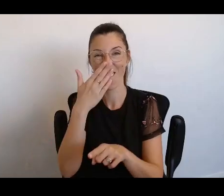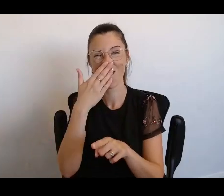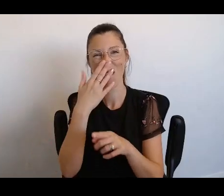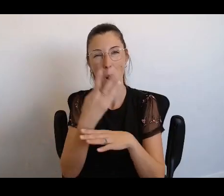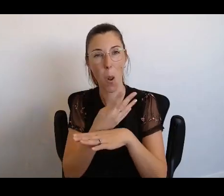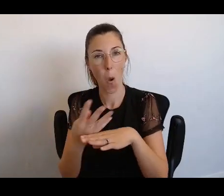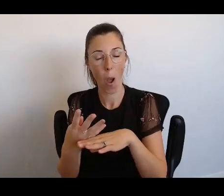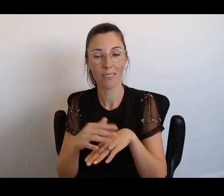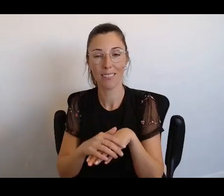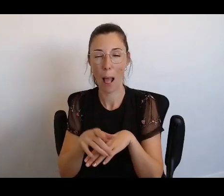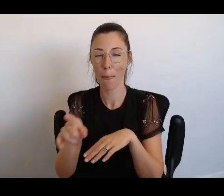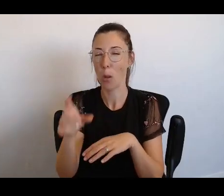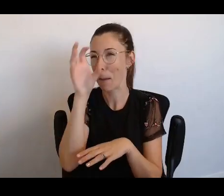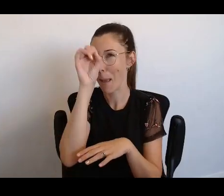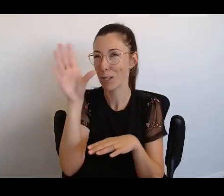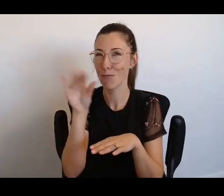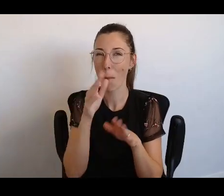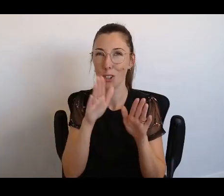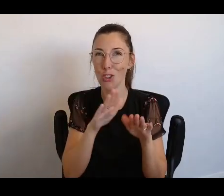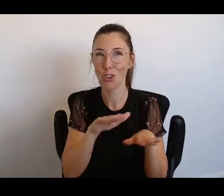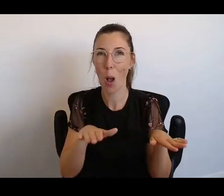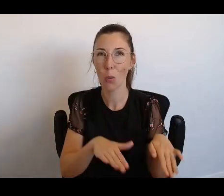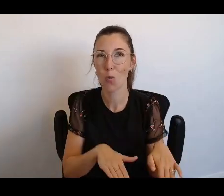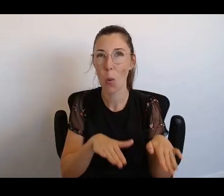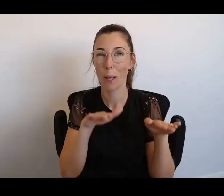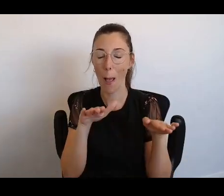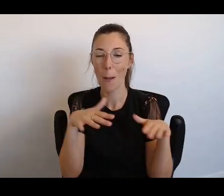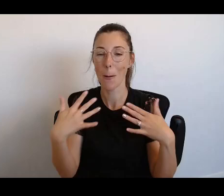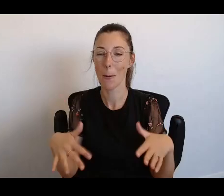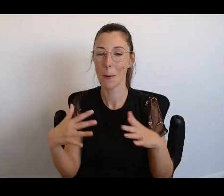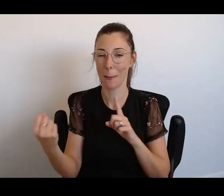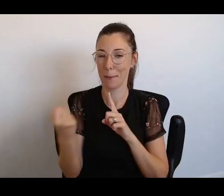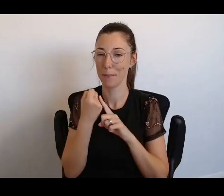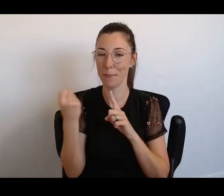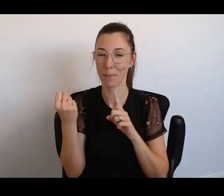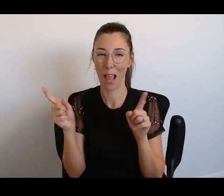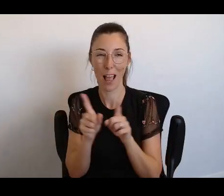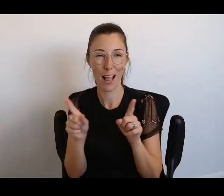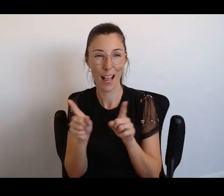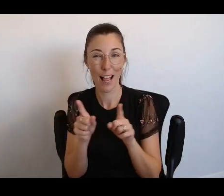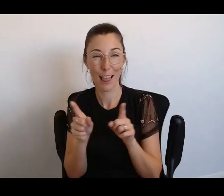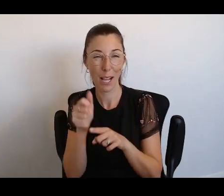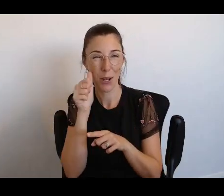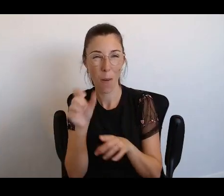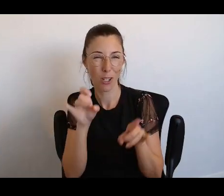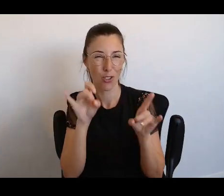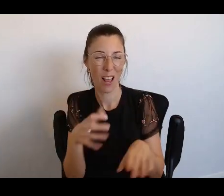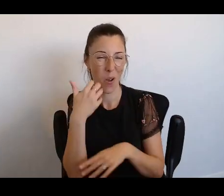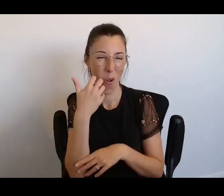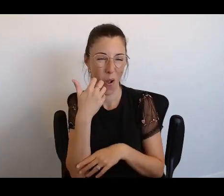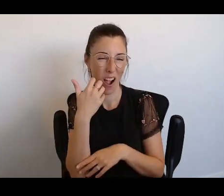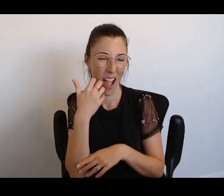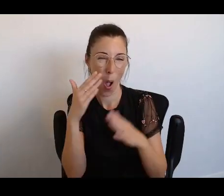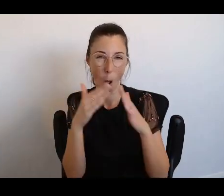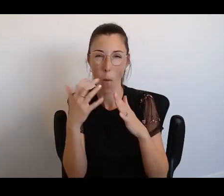childhood recalled the images of the recognisable Australian green garden hose strewed across the front yard. We